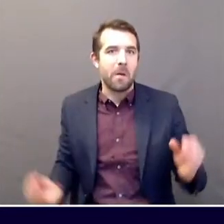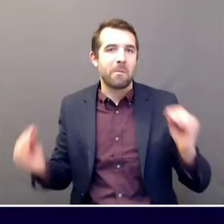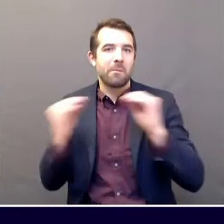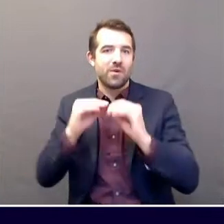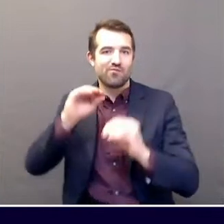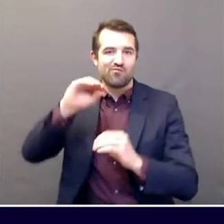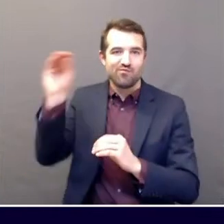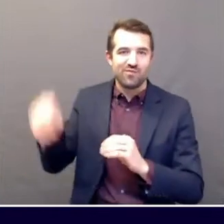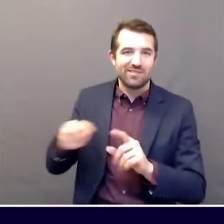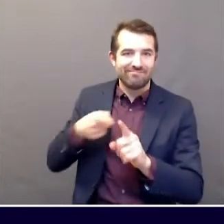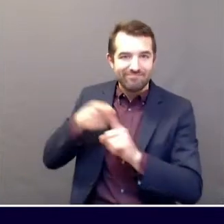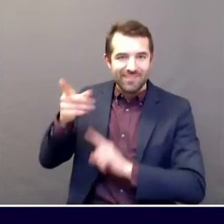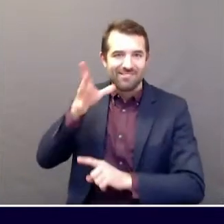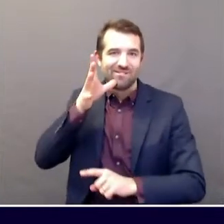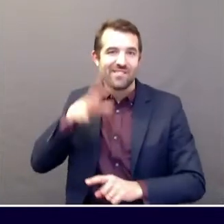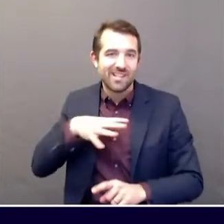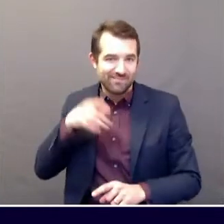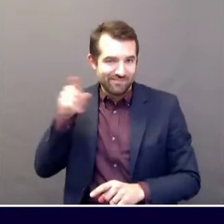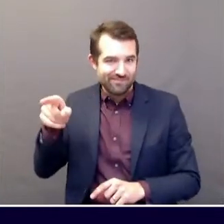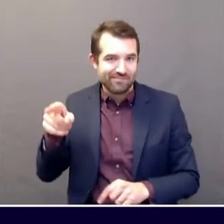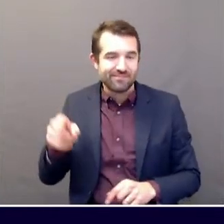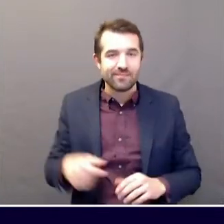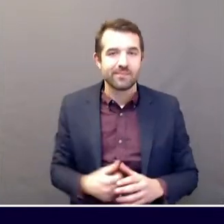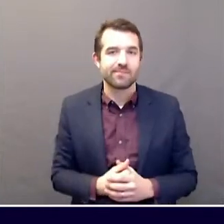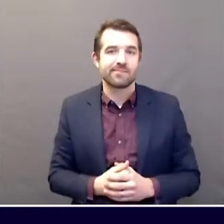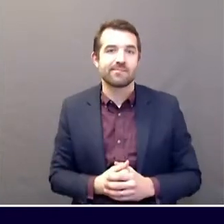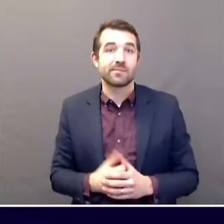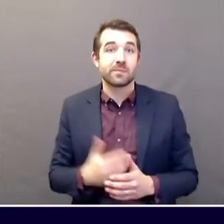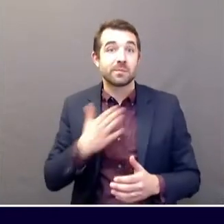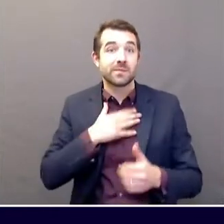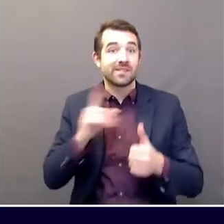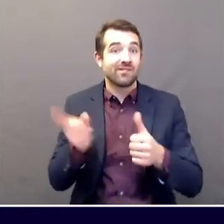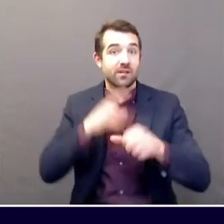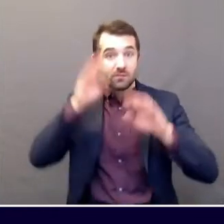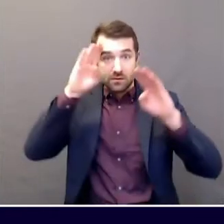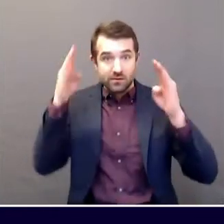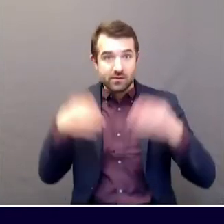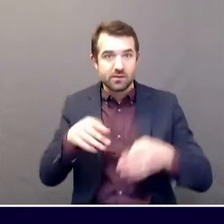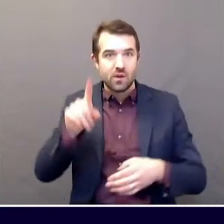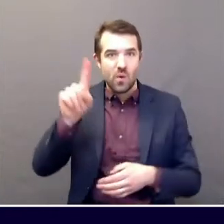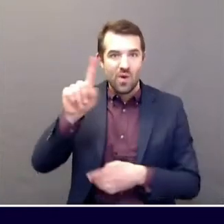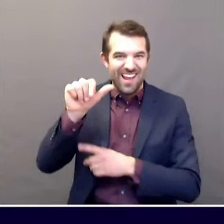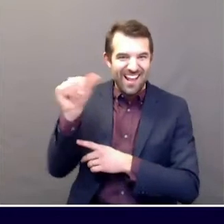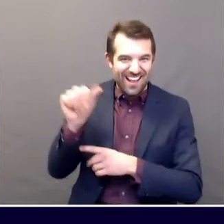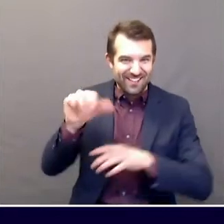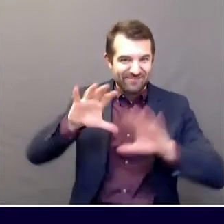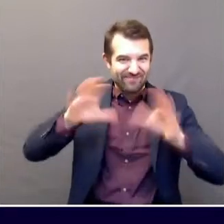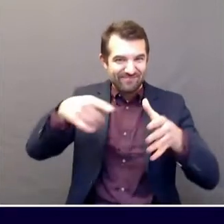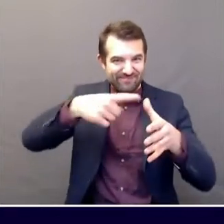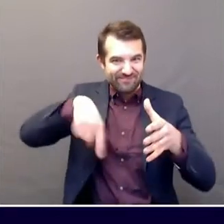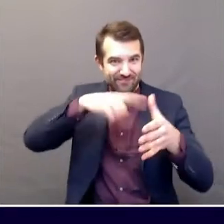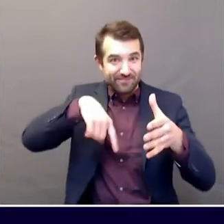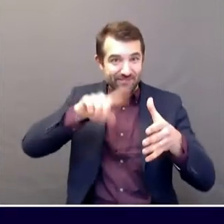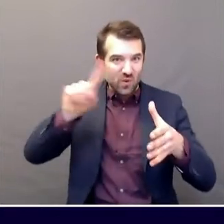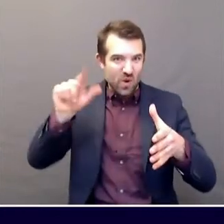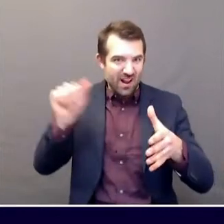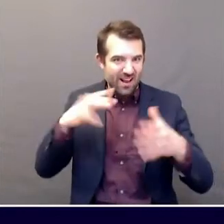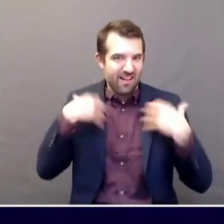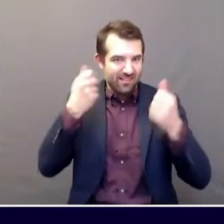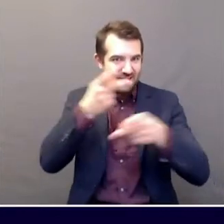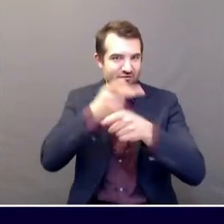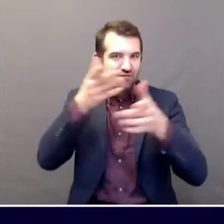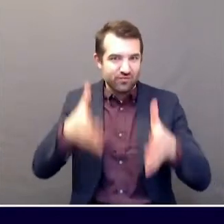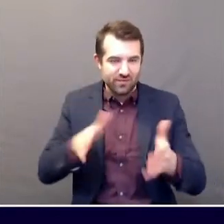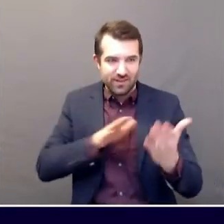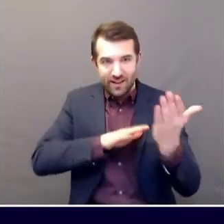group 1A on healthcare workers, those who are working in all different types of patient care settings, I think what you're